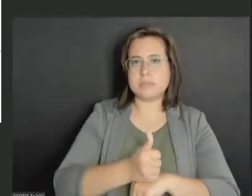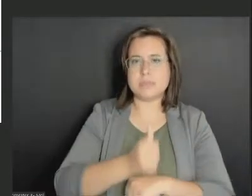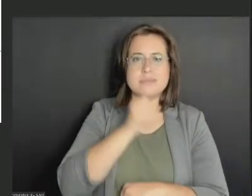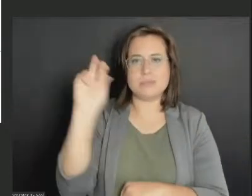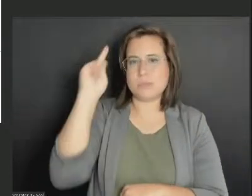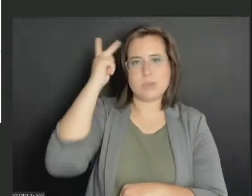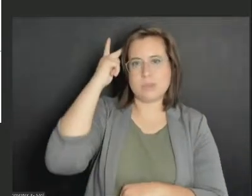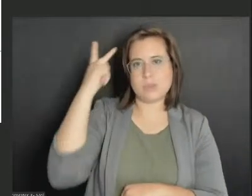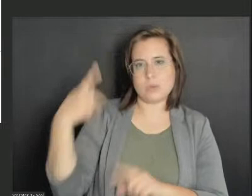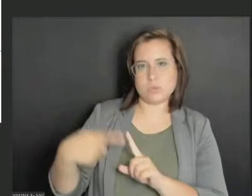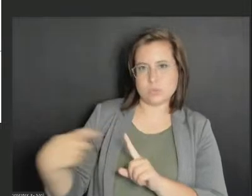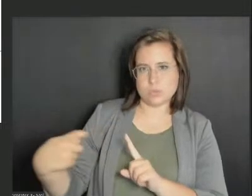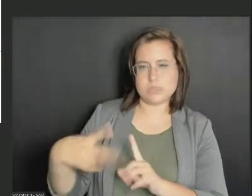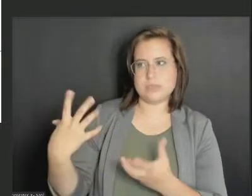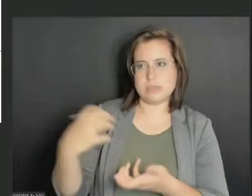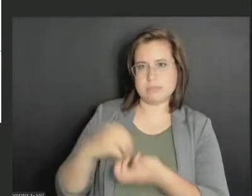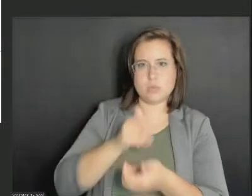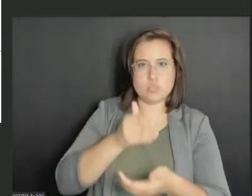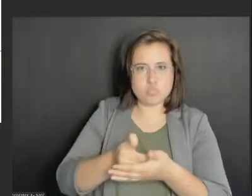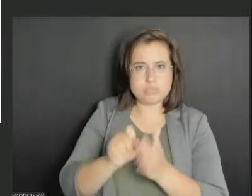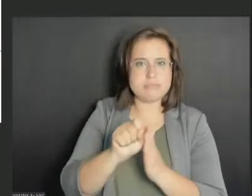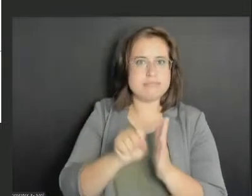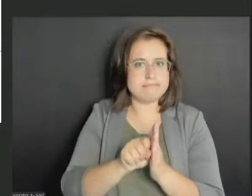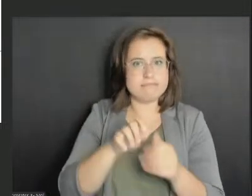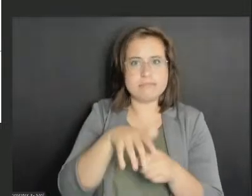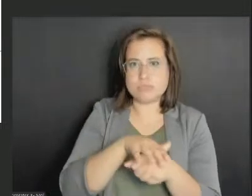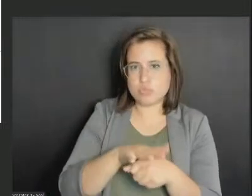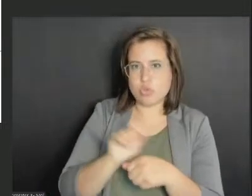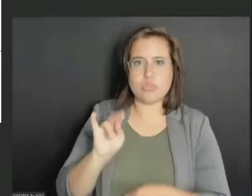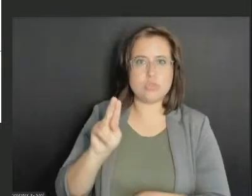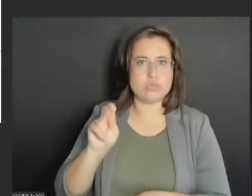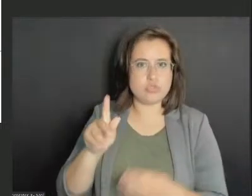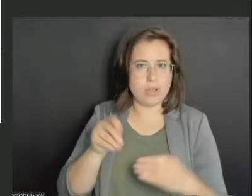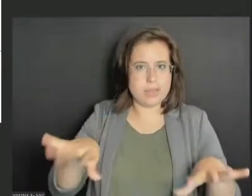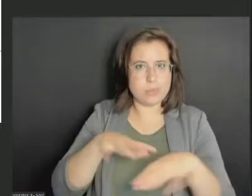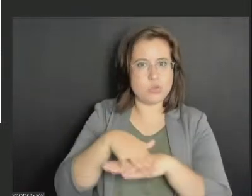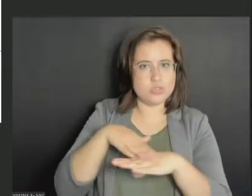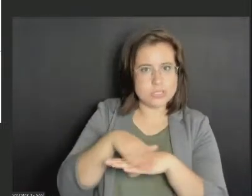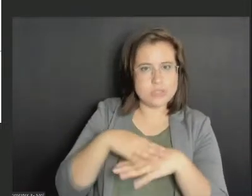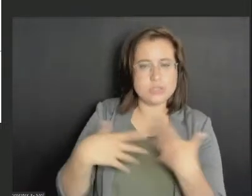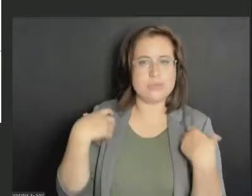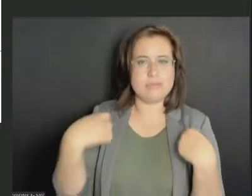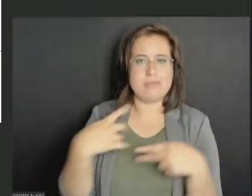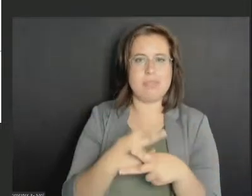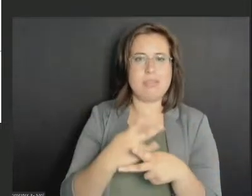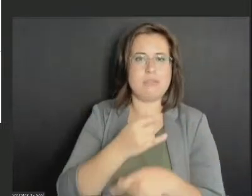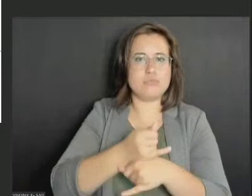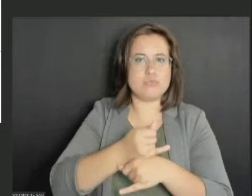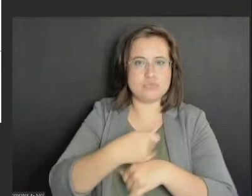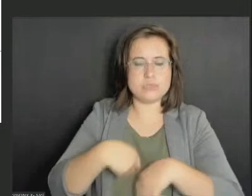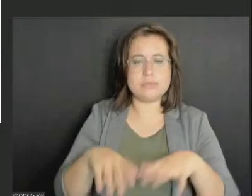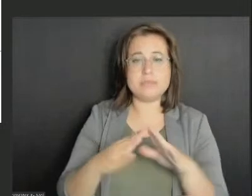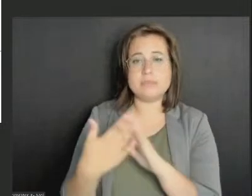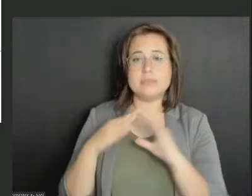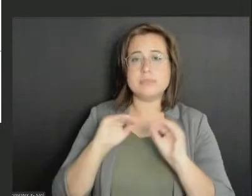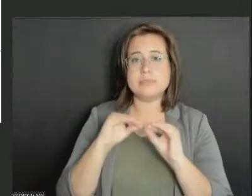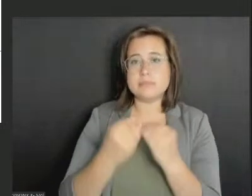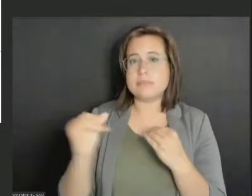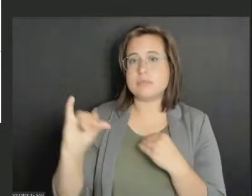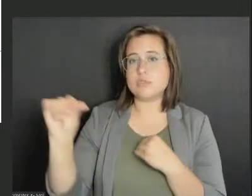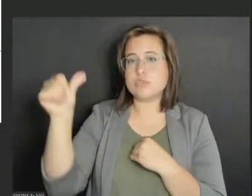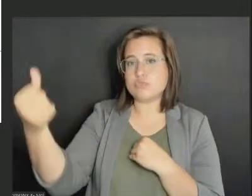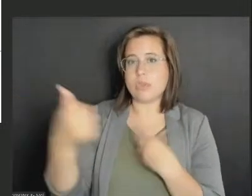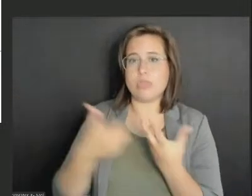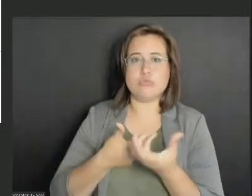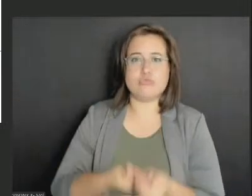and partner closely with state, local, tribal, and territorial healthcare institutions community organizations, as well as other trusted